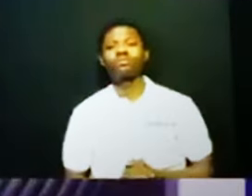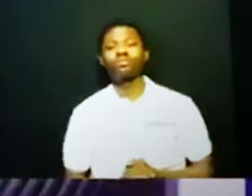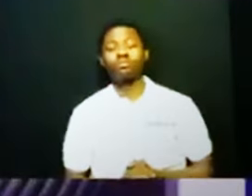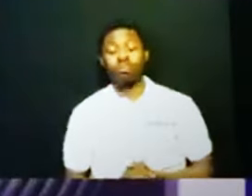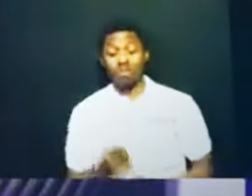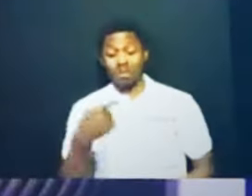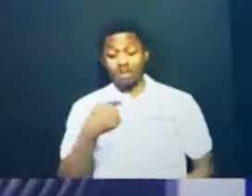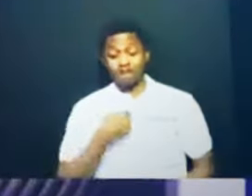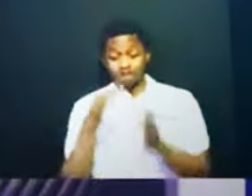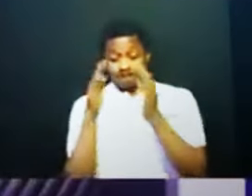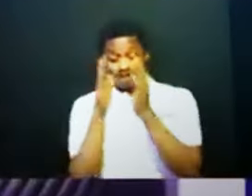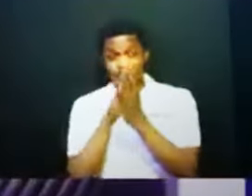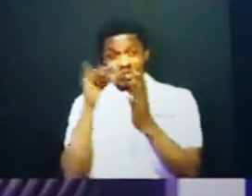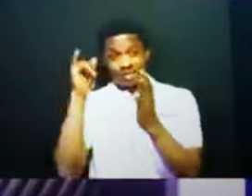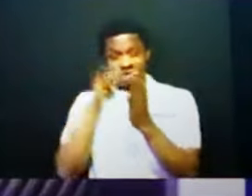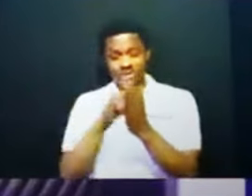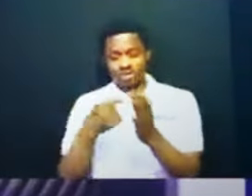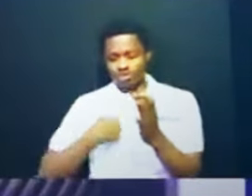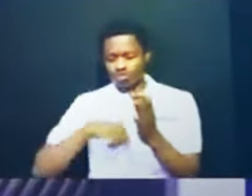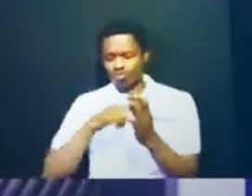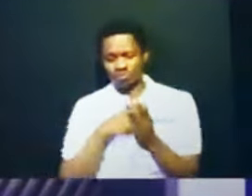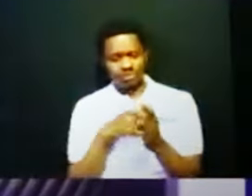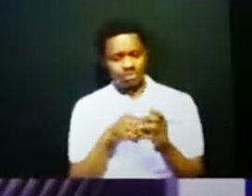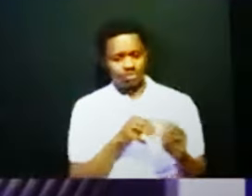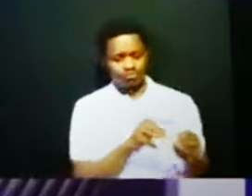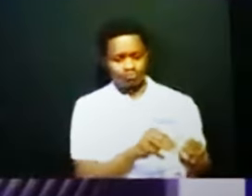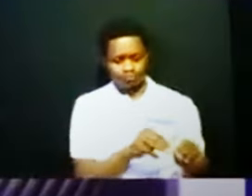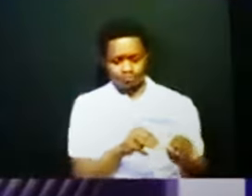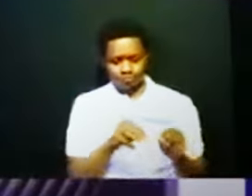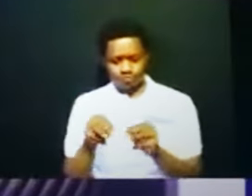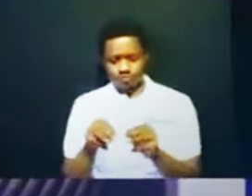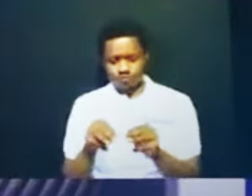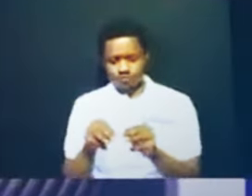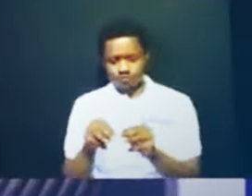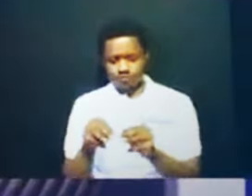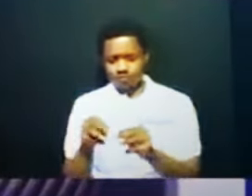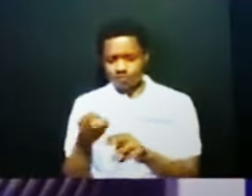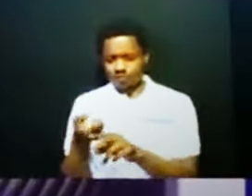My prayer that we move from religiosity to